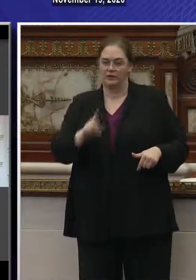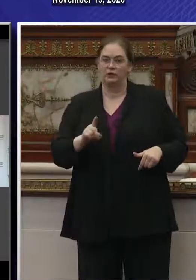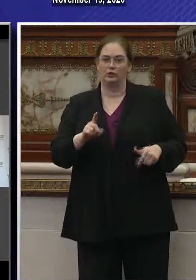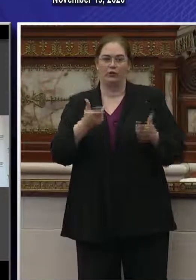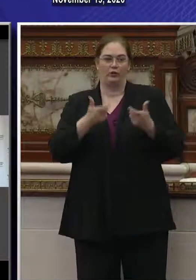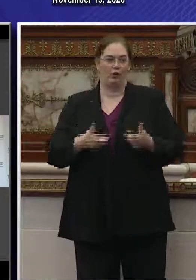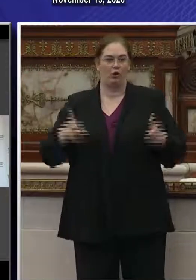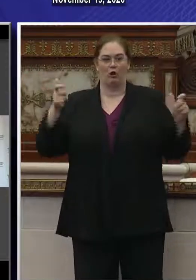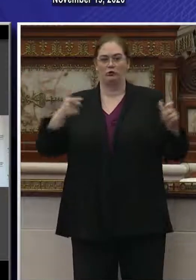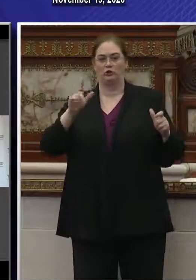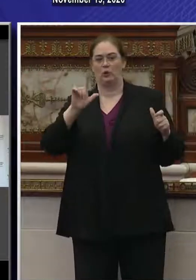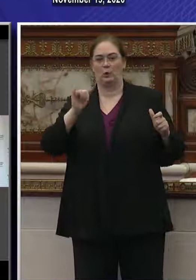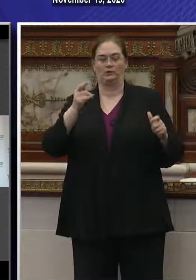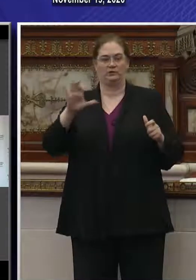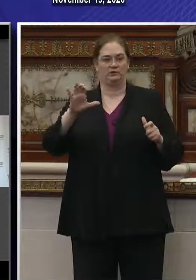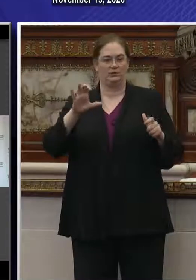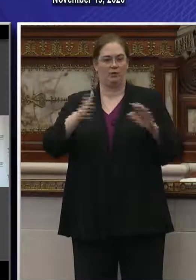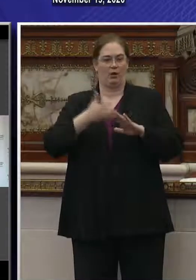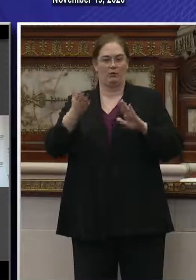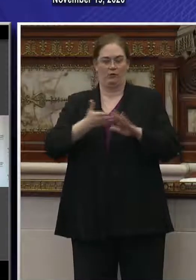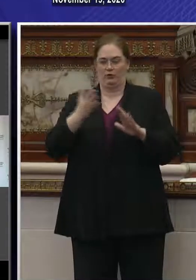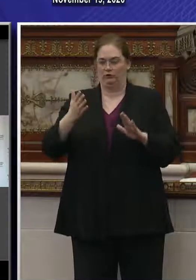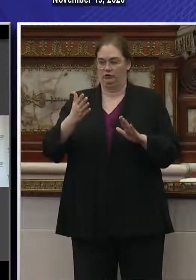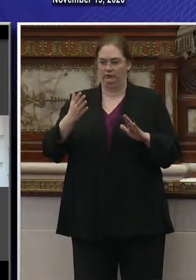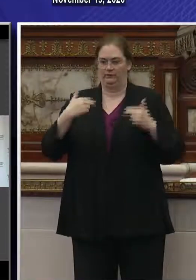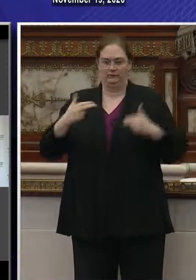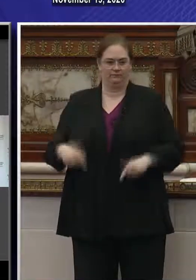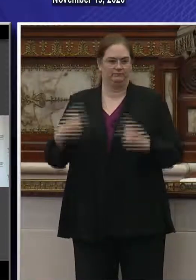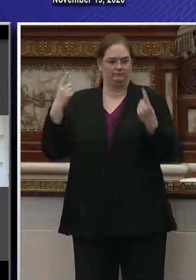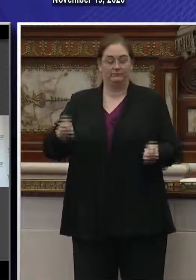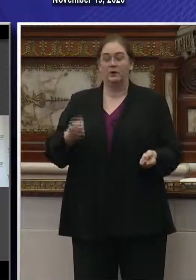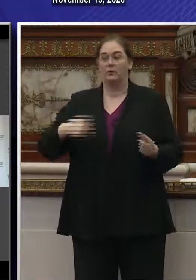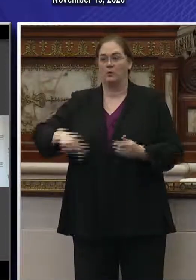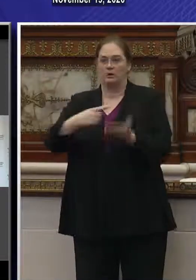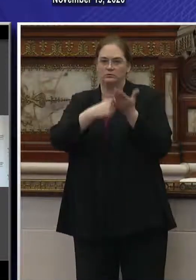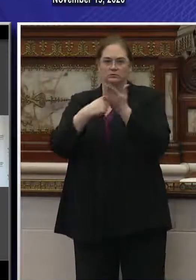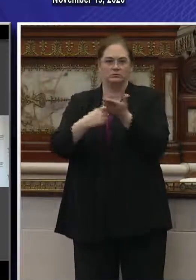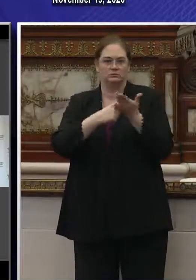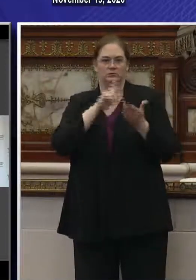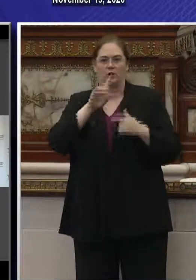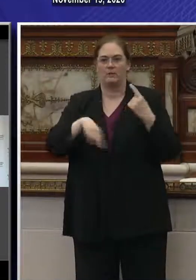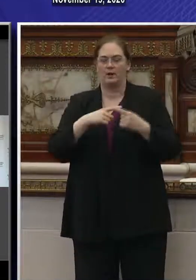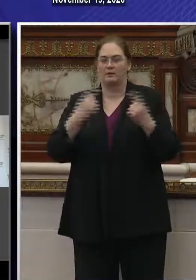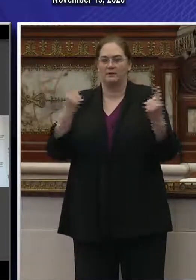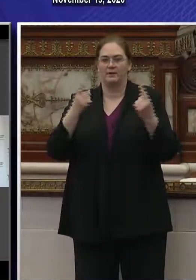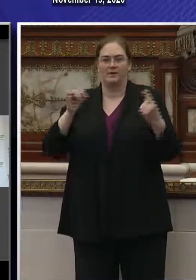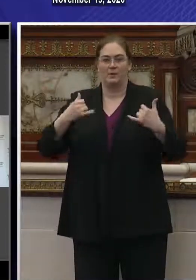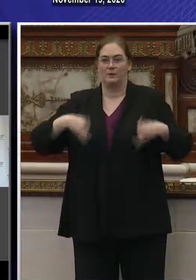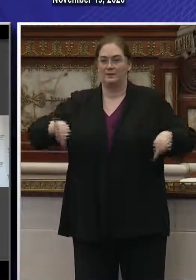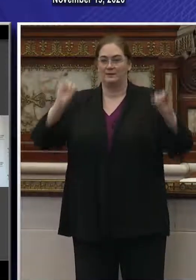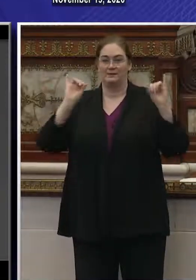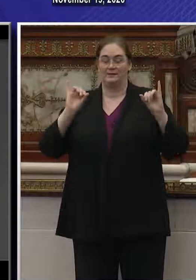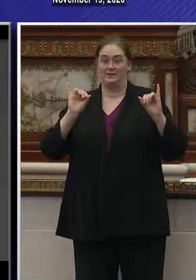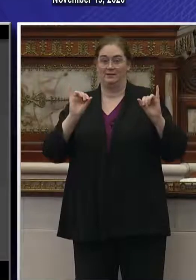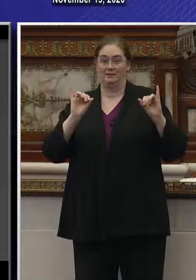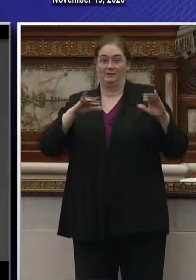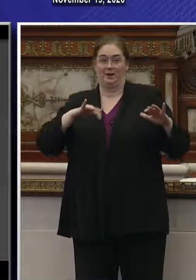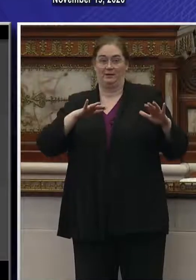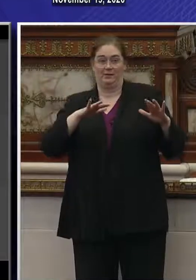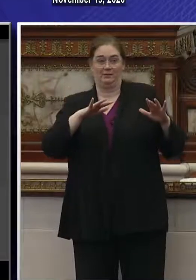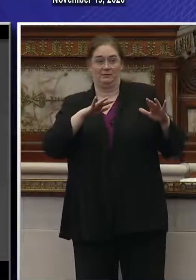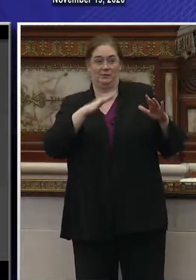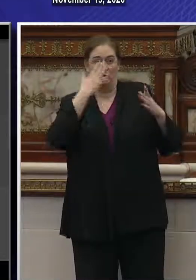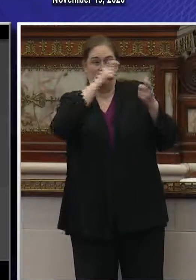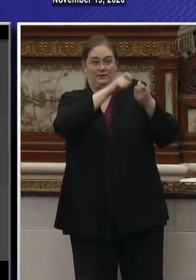the largest logistical operation of our species. We're all here talking about something that we still know very few details